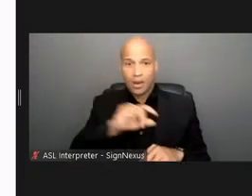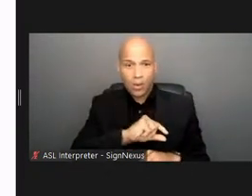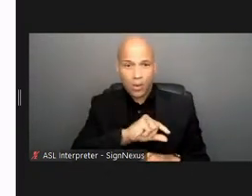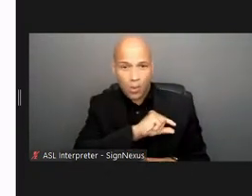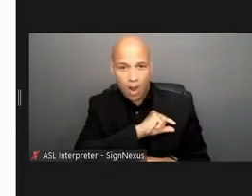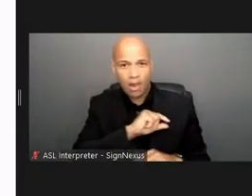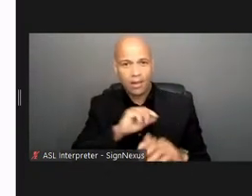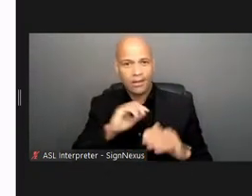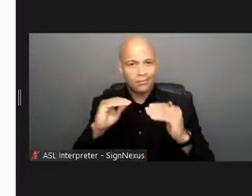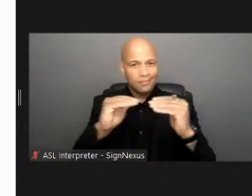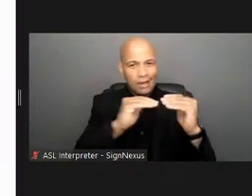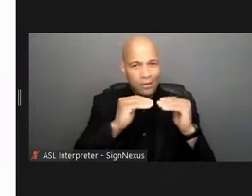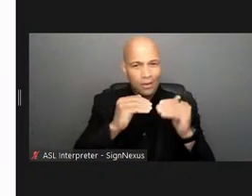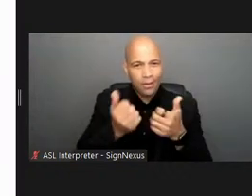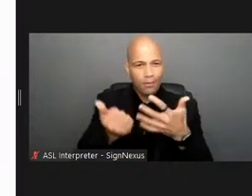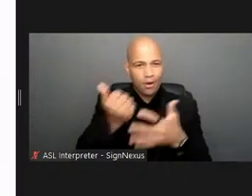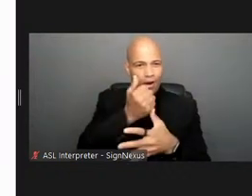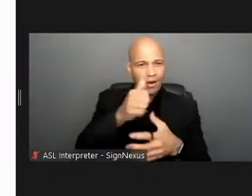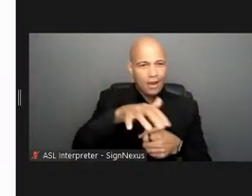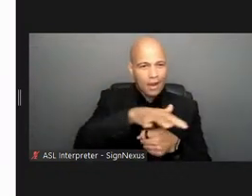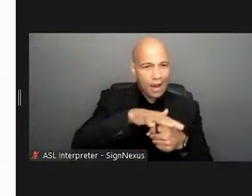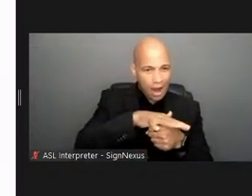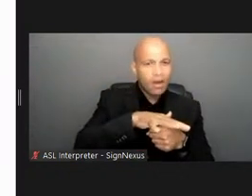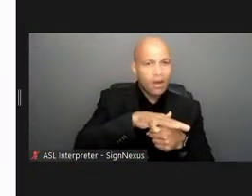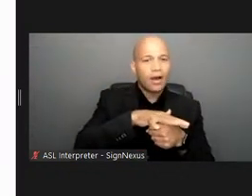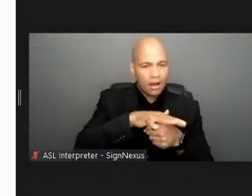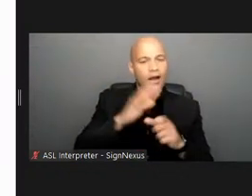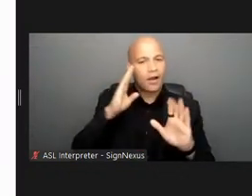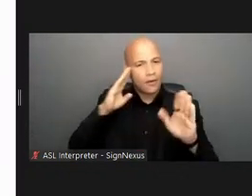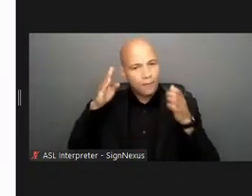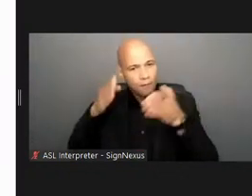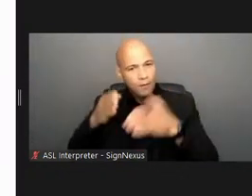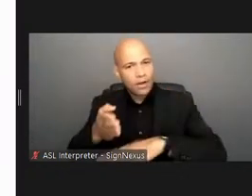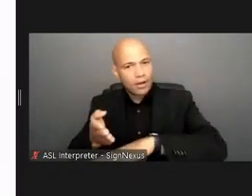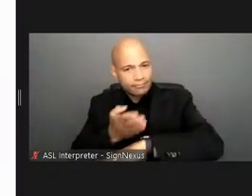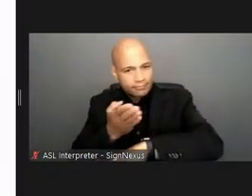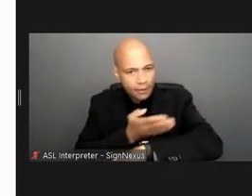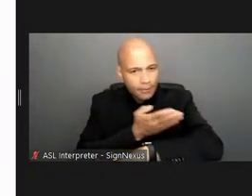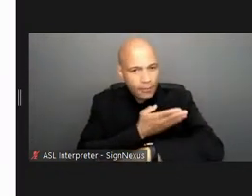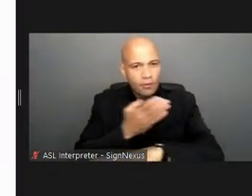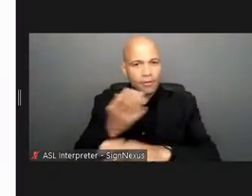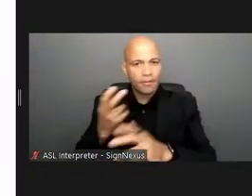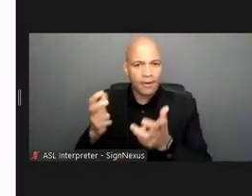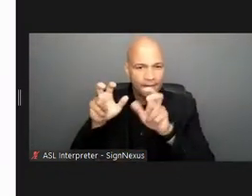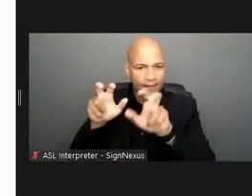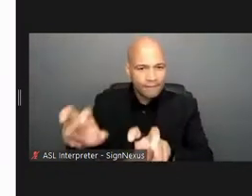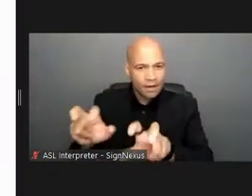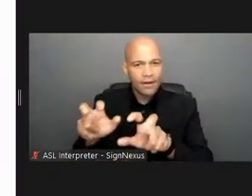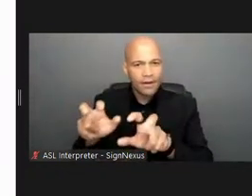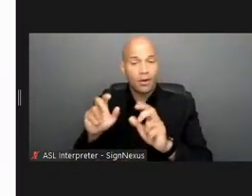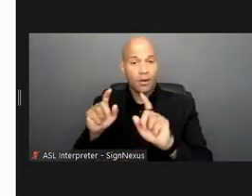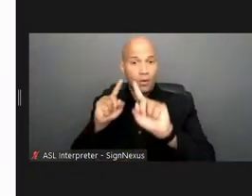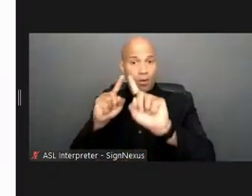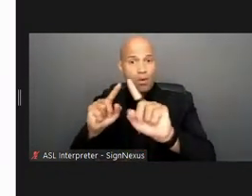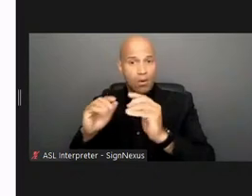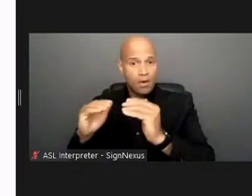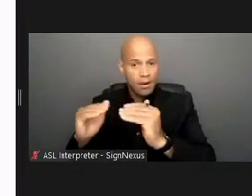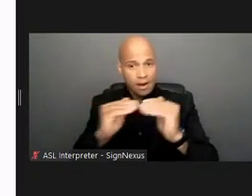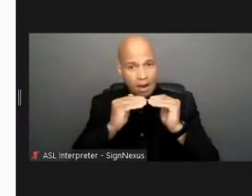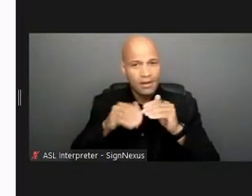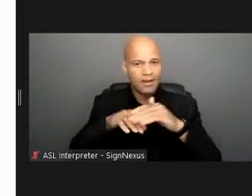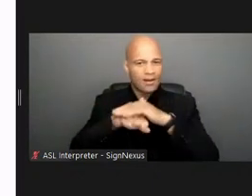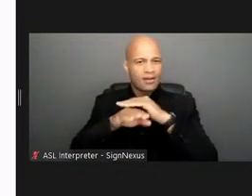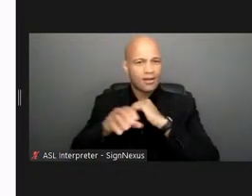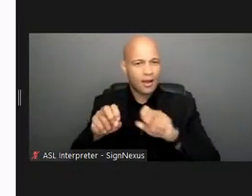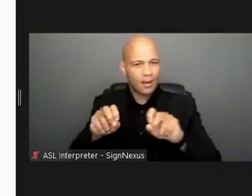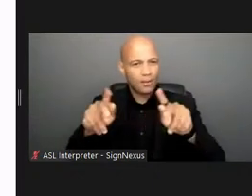Equity priority areas which are then used to Target improvements and Investments to promote equity and access to opportunities in transit